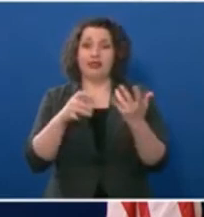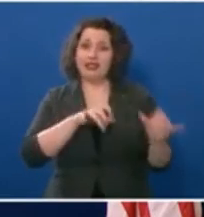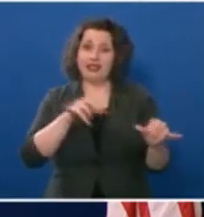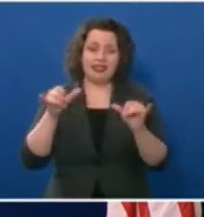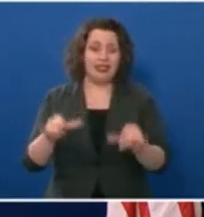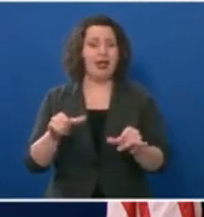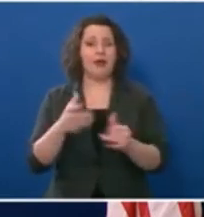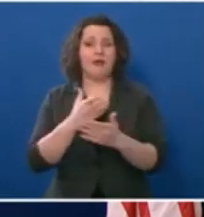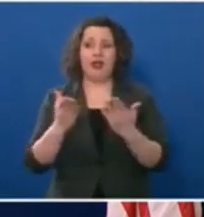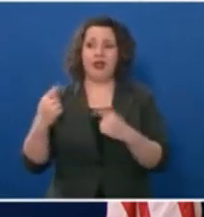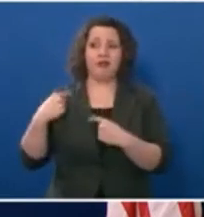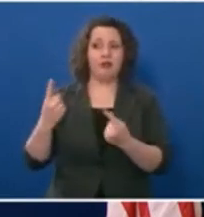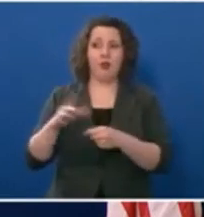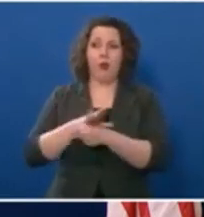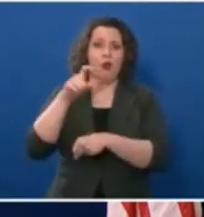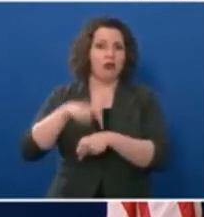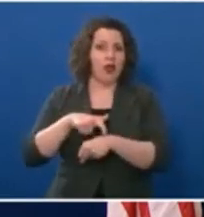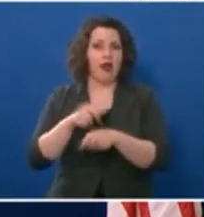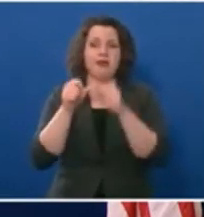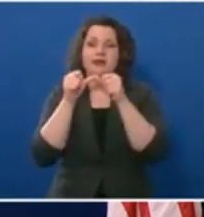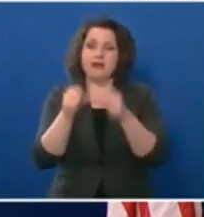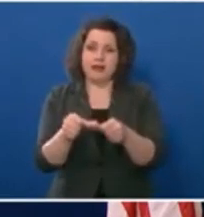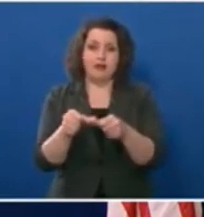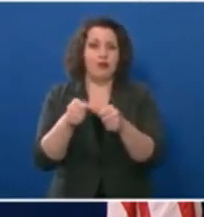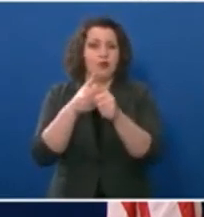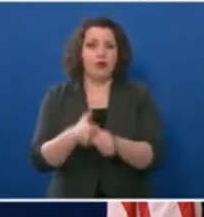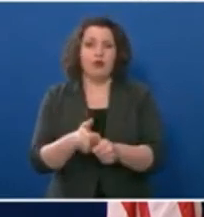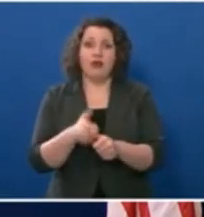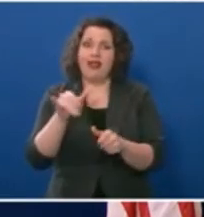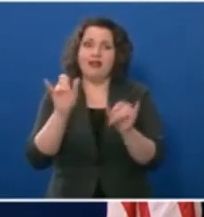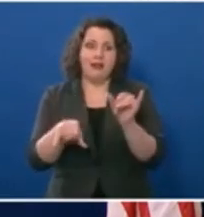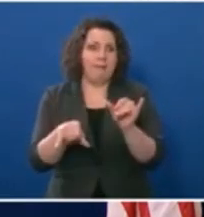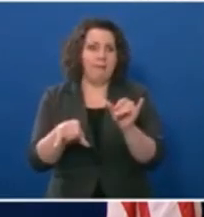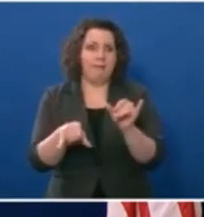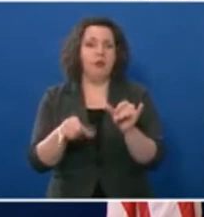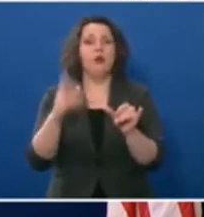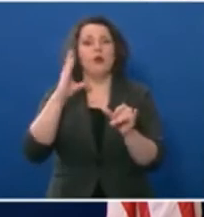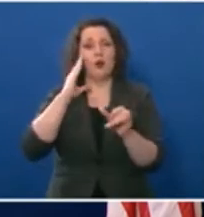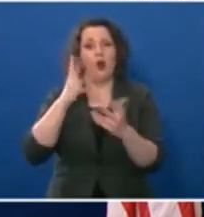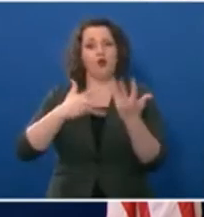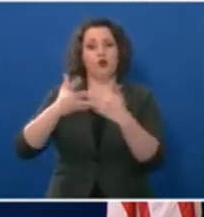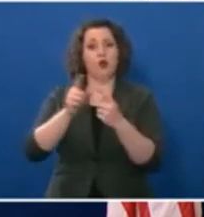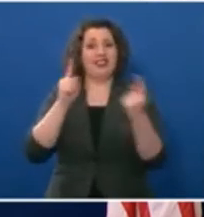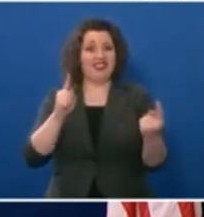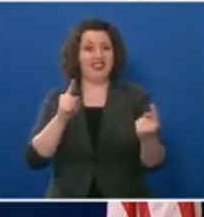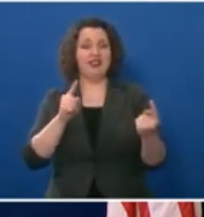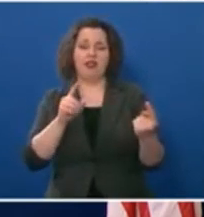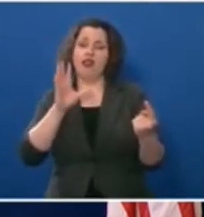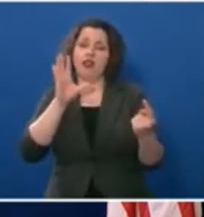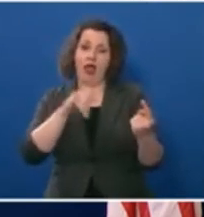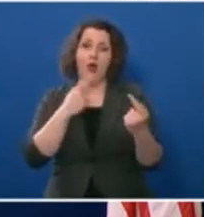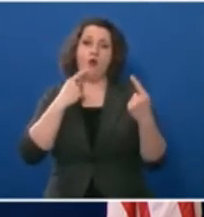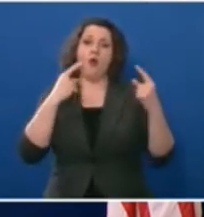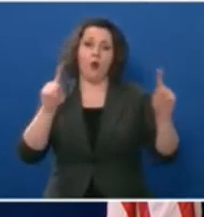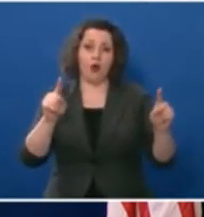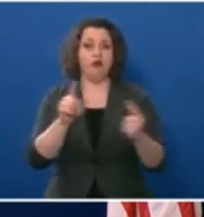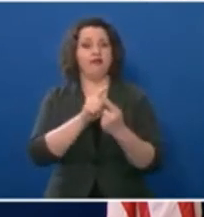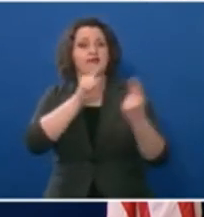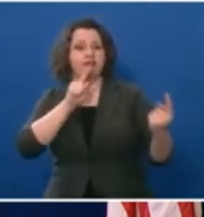we've asked them to do from the very beginning. Nothing has changed. We know that social distancing works. Social distance, practice